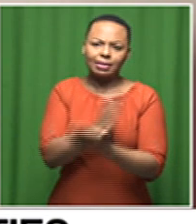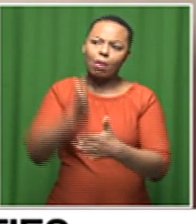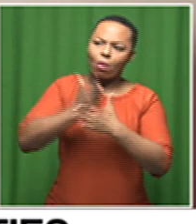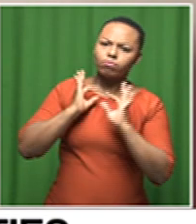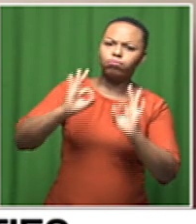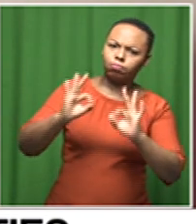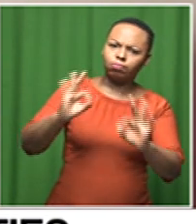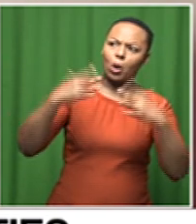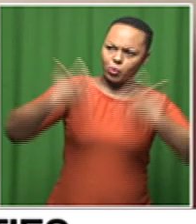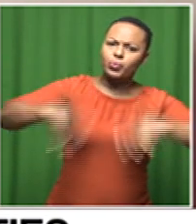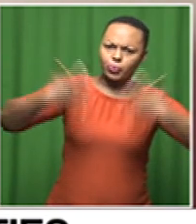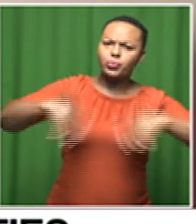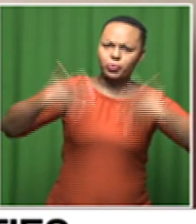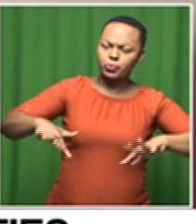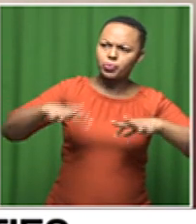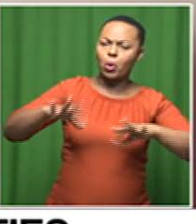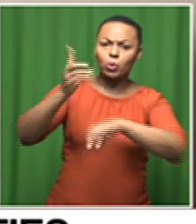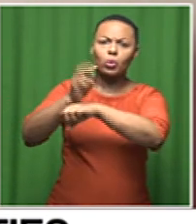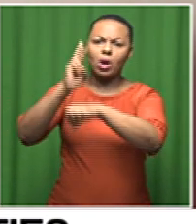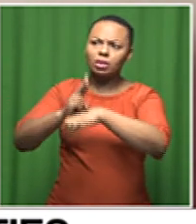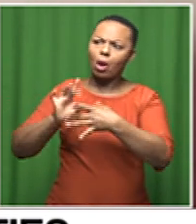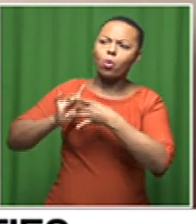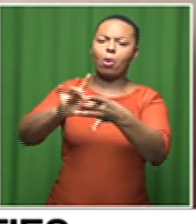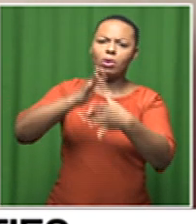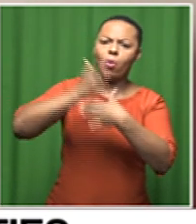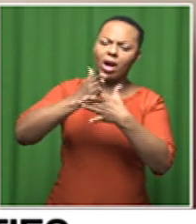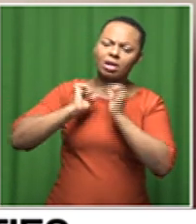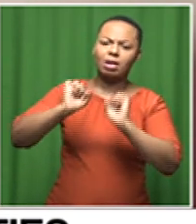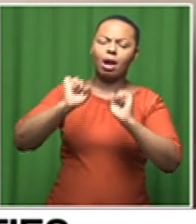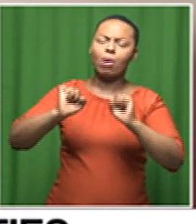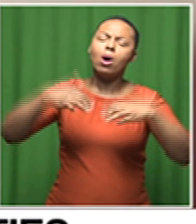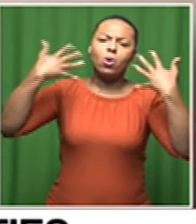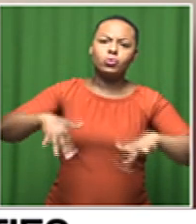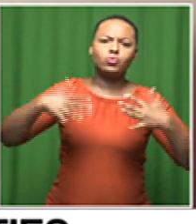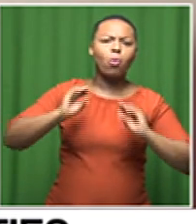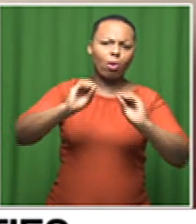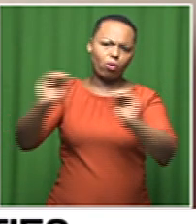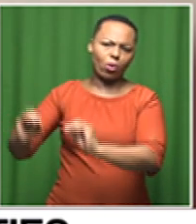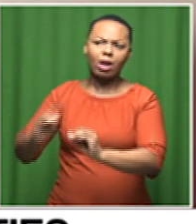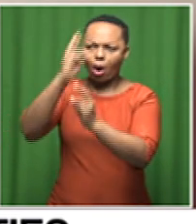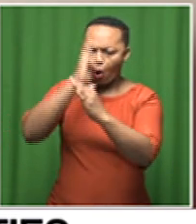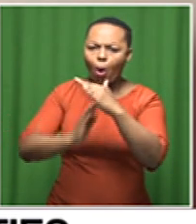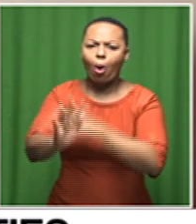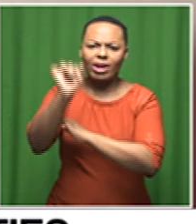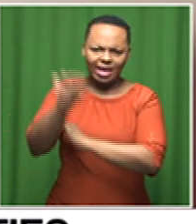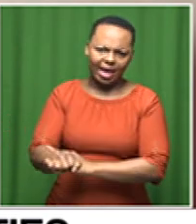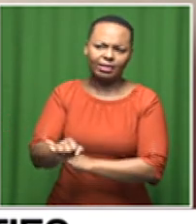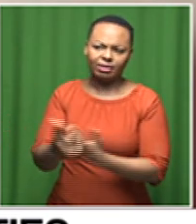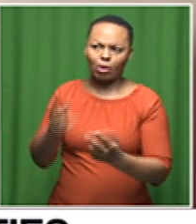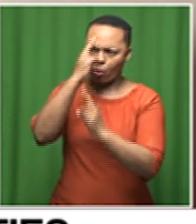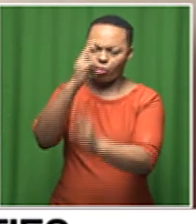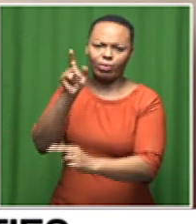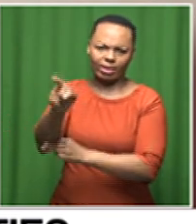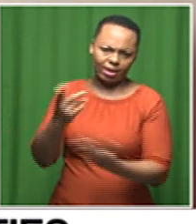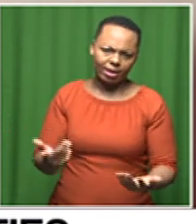sector. There are nurses, there are doctors who are committed to their work. And we honor them, we encourage them. Yesterday, we